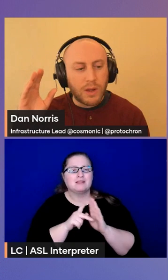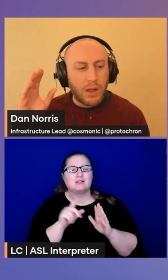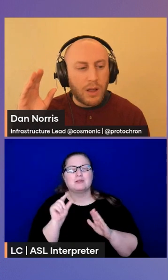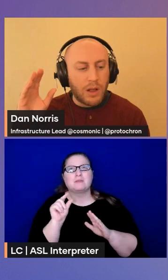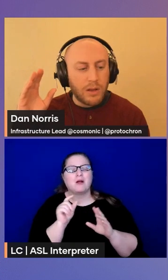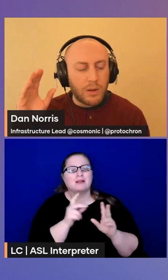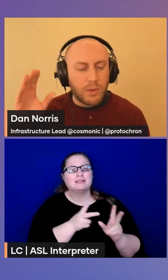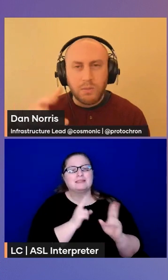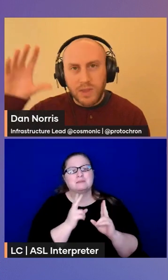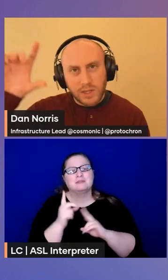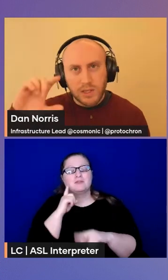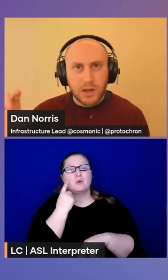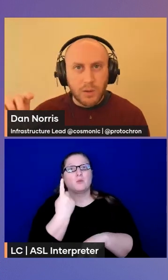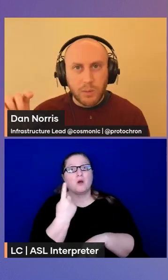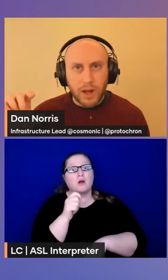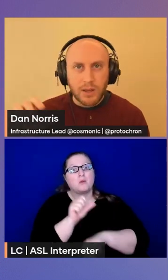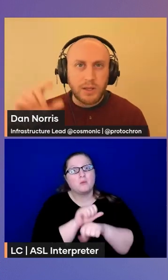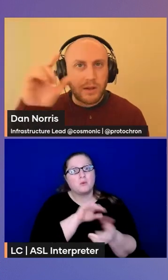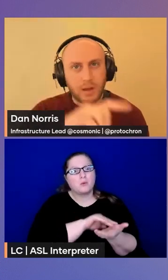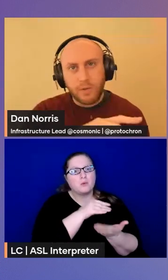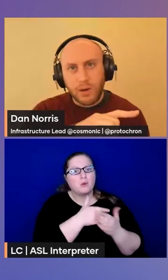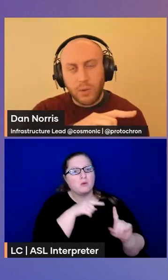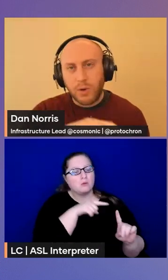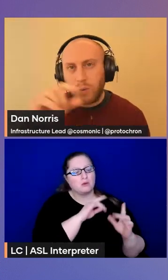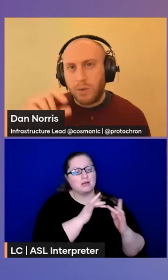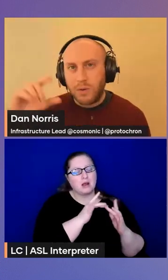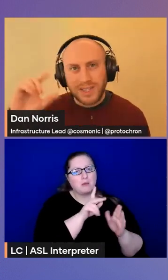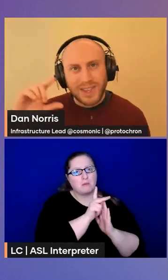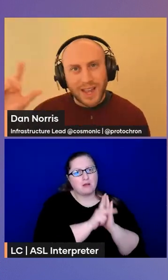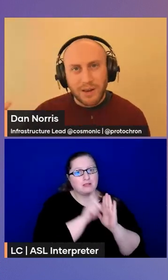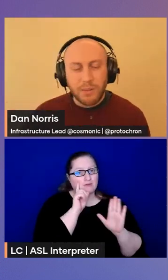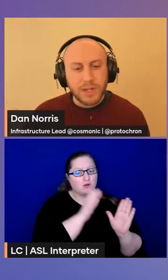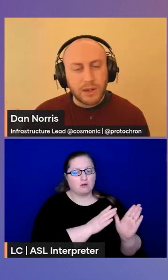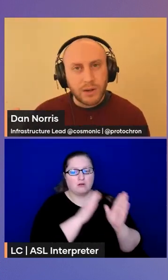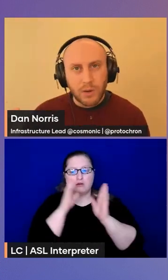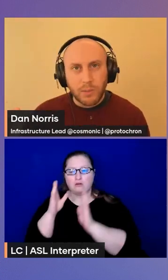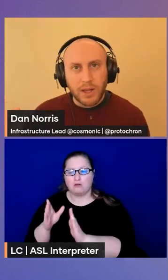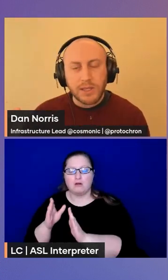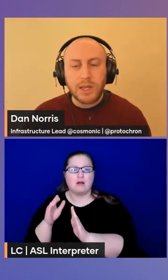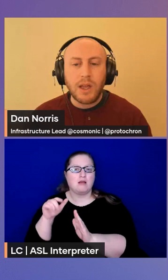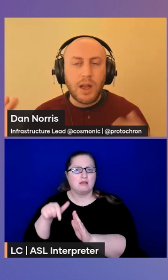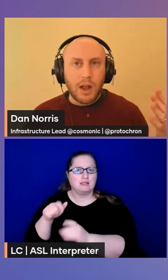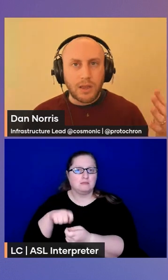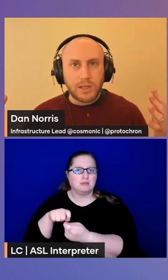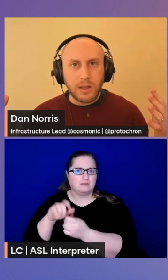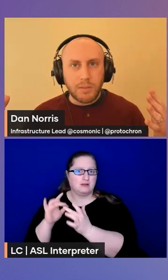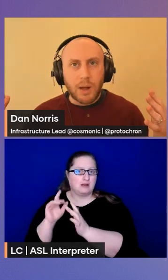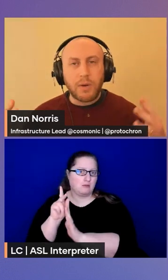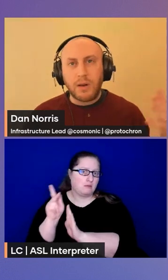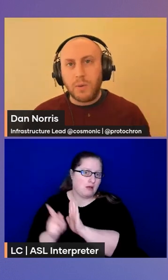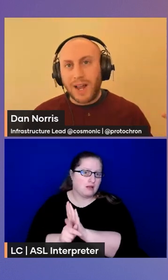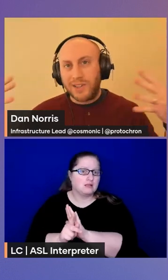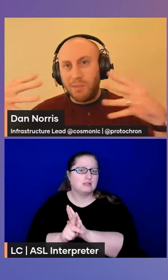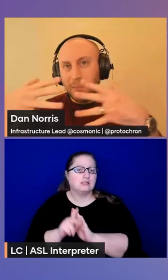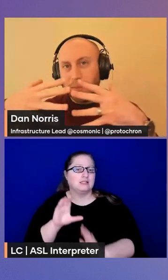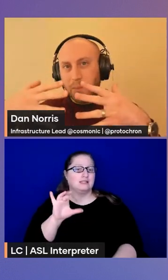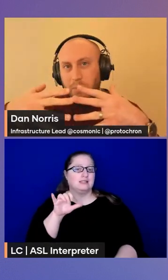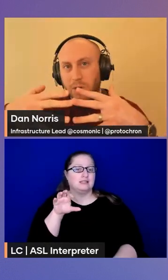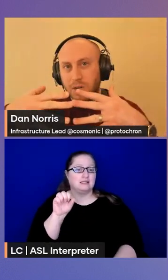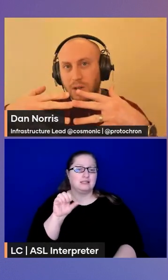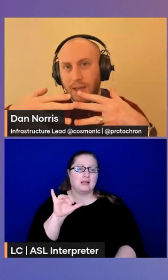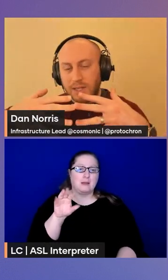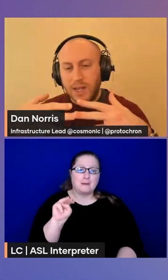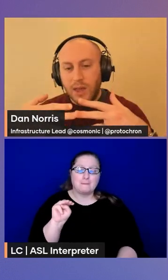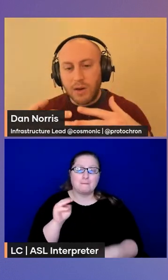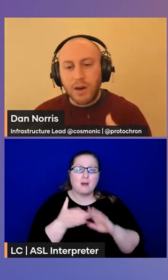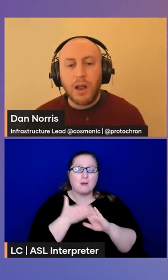workload, this is the network policy. For another workload, it's that particular network policy. And the Cilium operator would actually merge